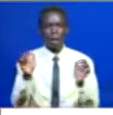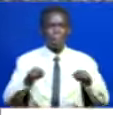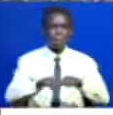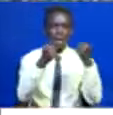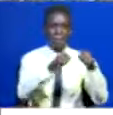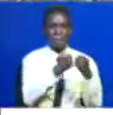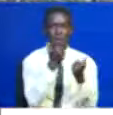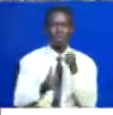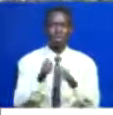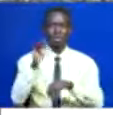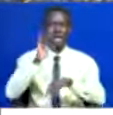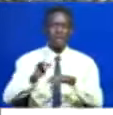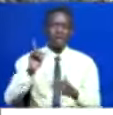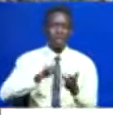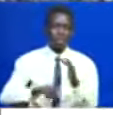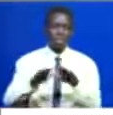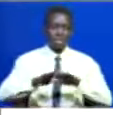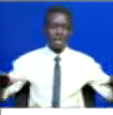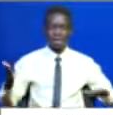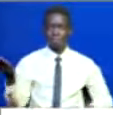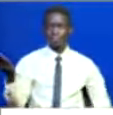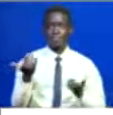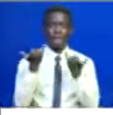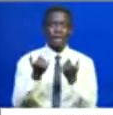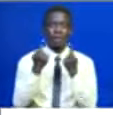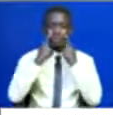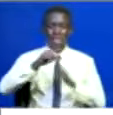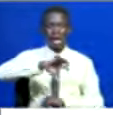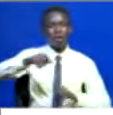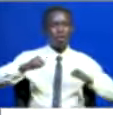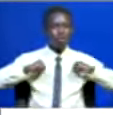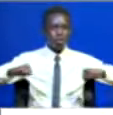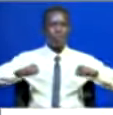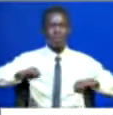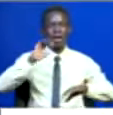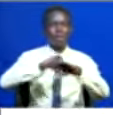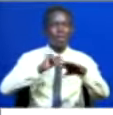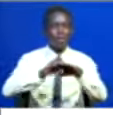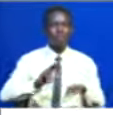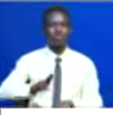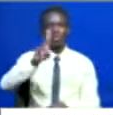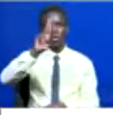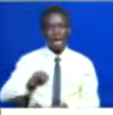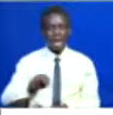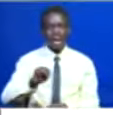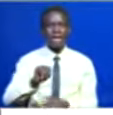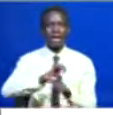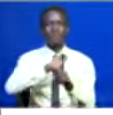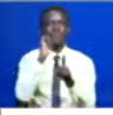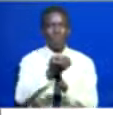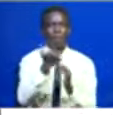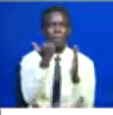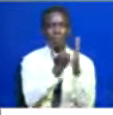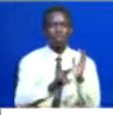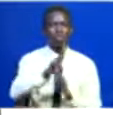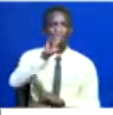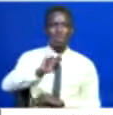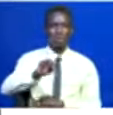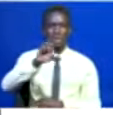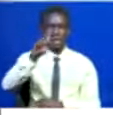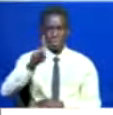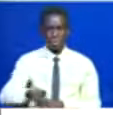ecosystem. Subsequently, county officials have called upon the United Nations Environmental Program to support the rehabilitation